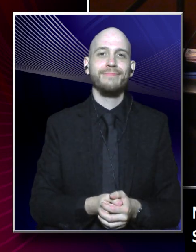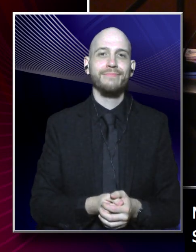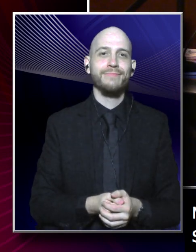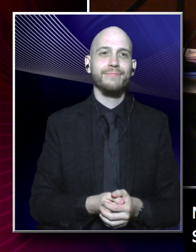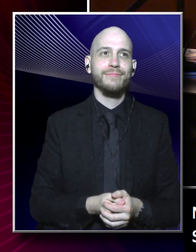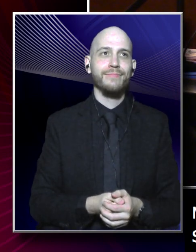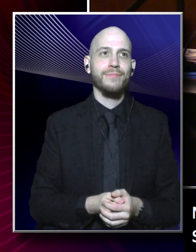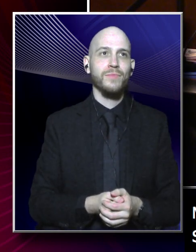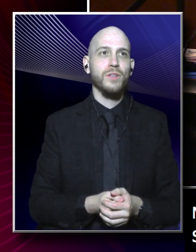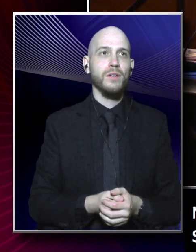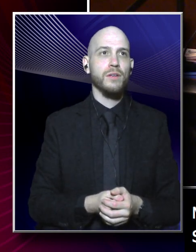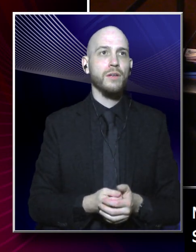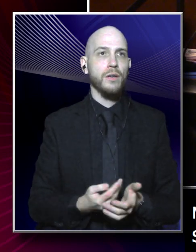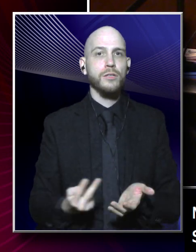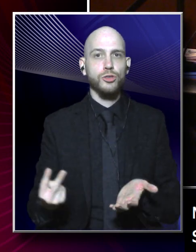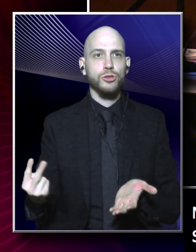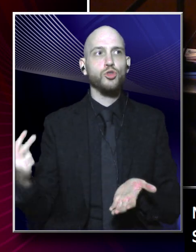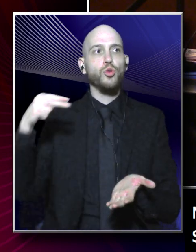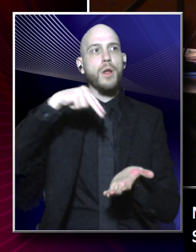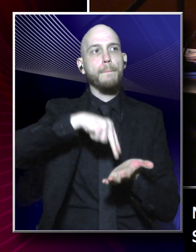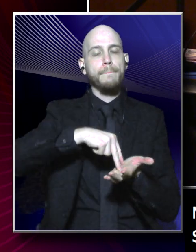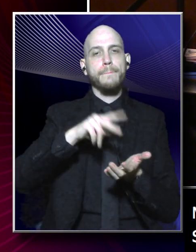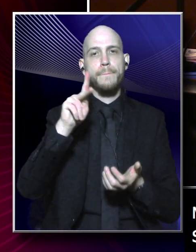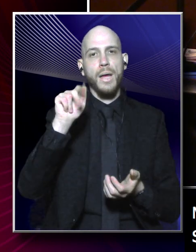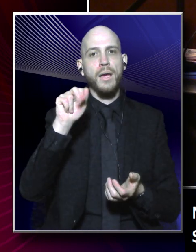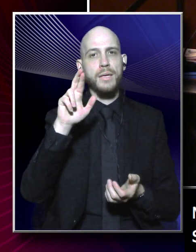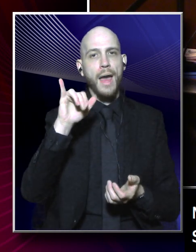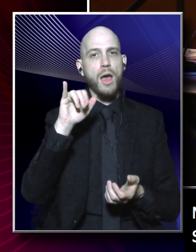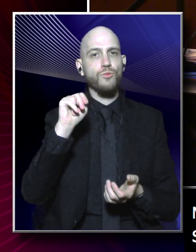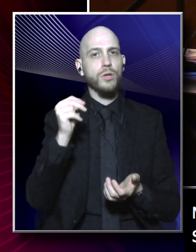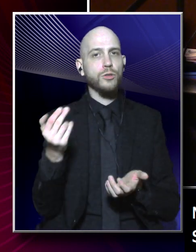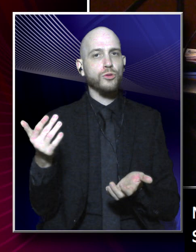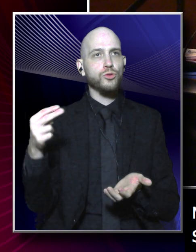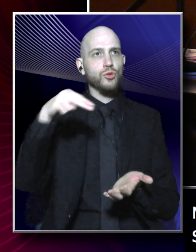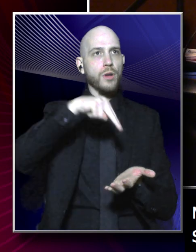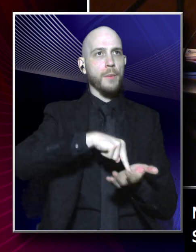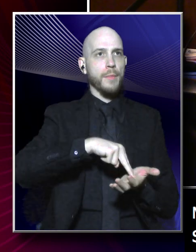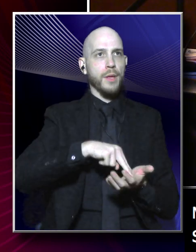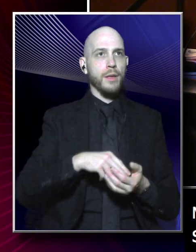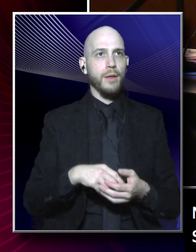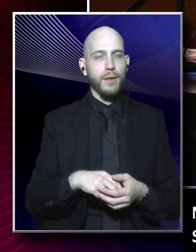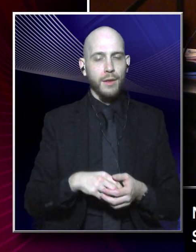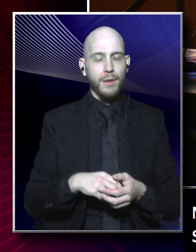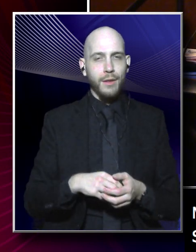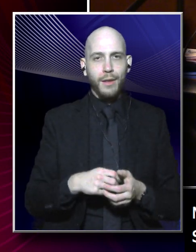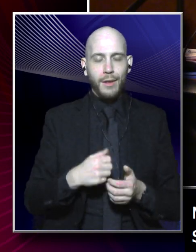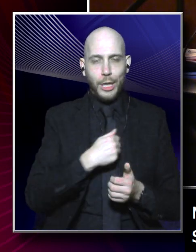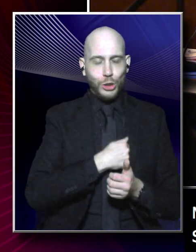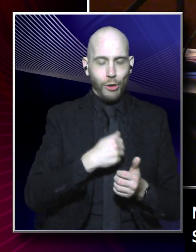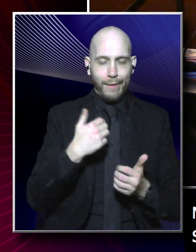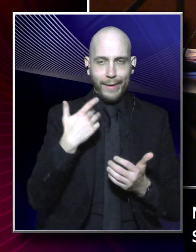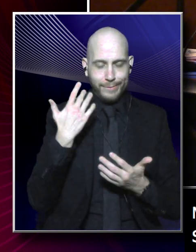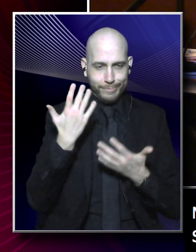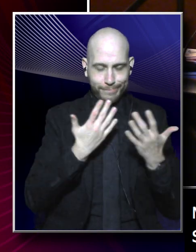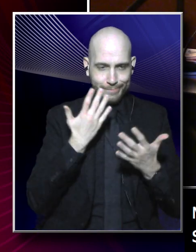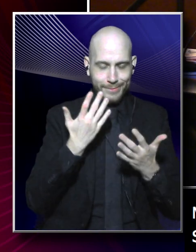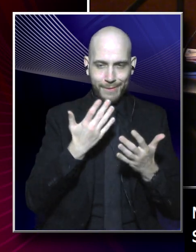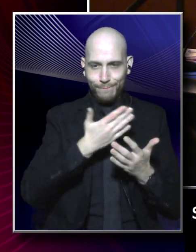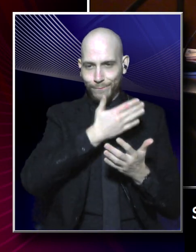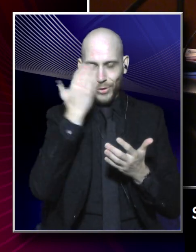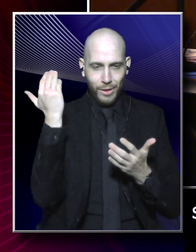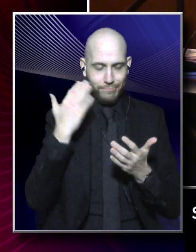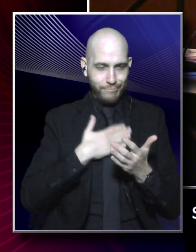She stood up. She stood up. Yeah, sorry, lost my thought there for a moment here. Forgive